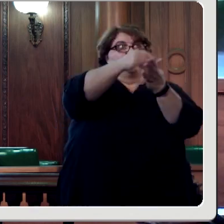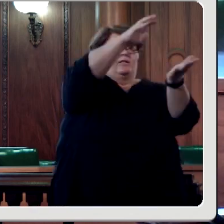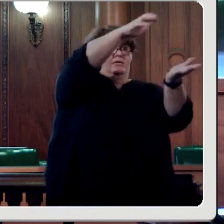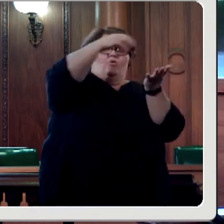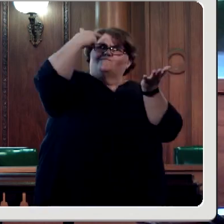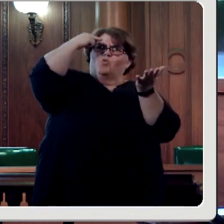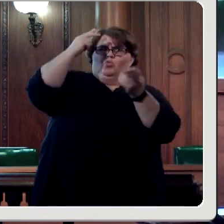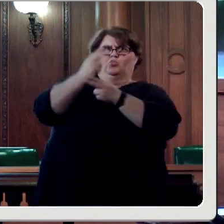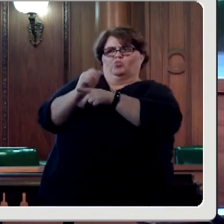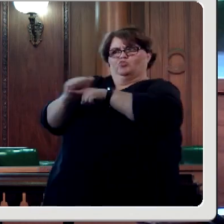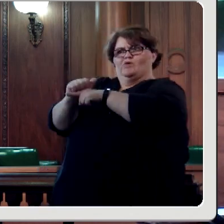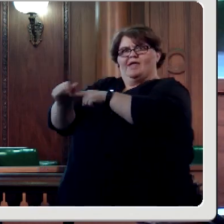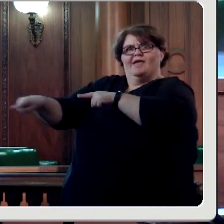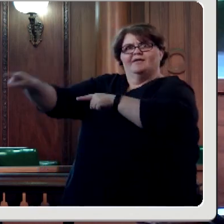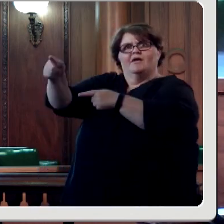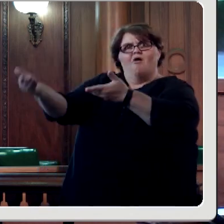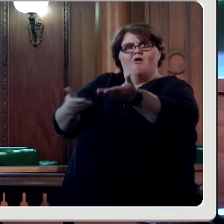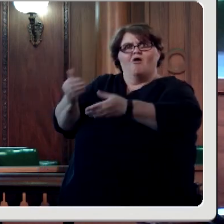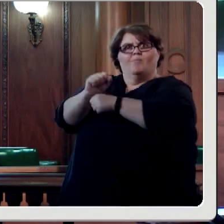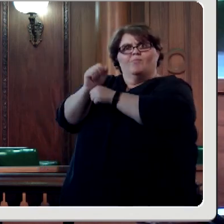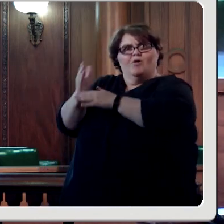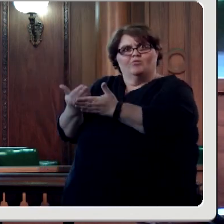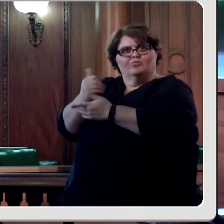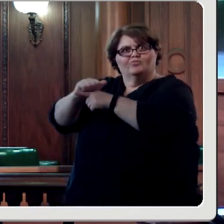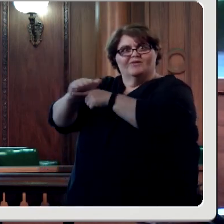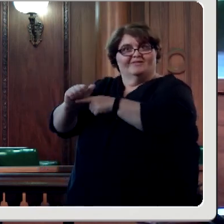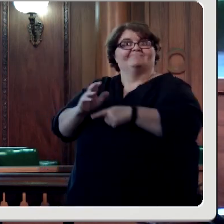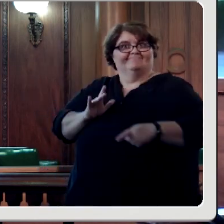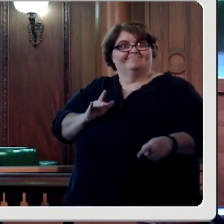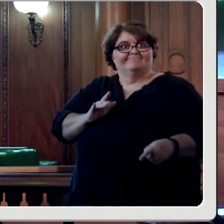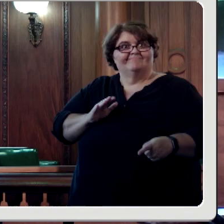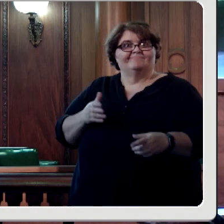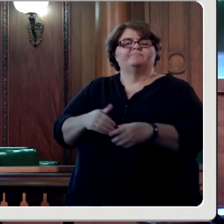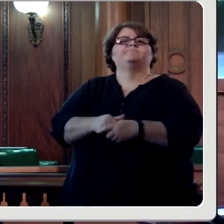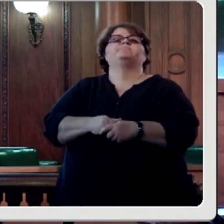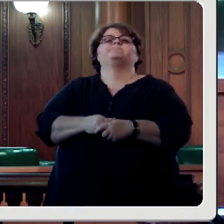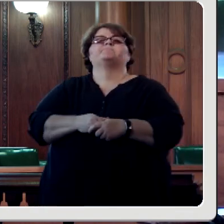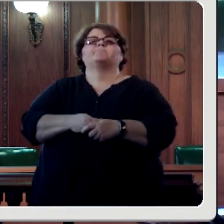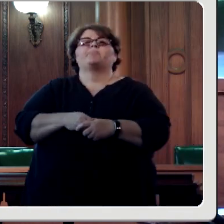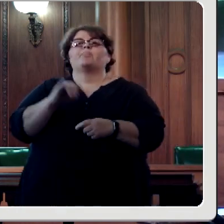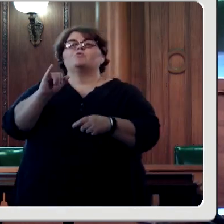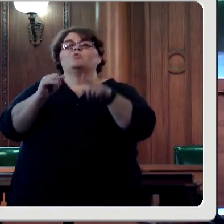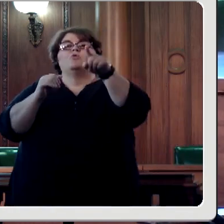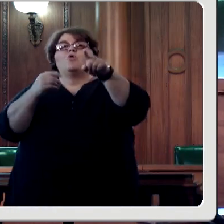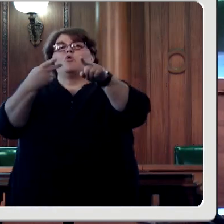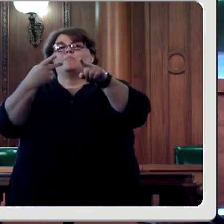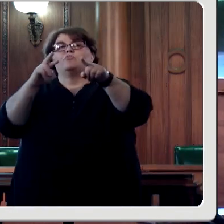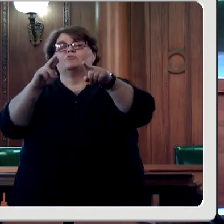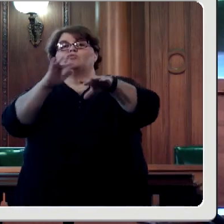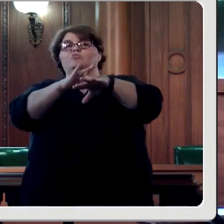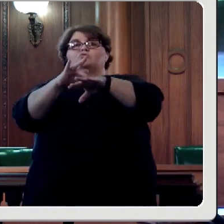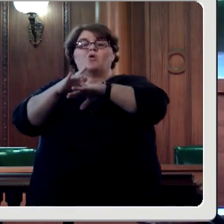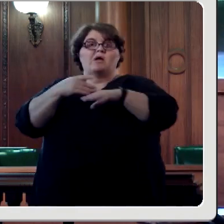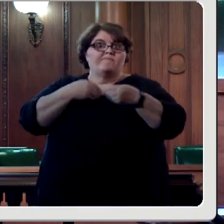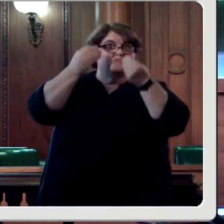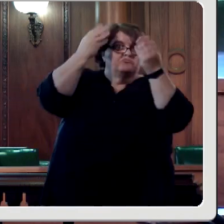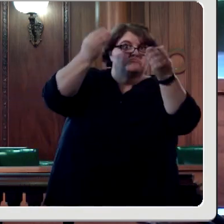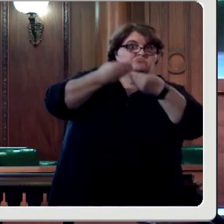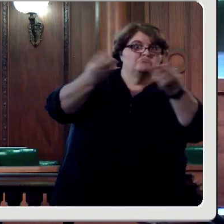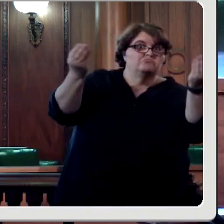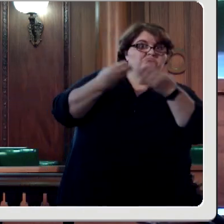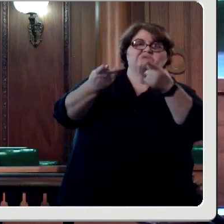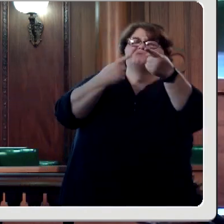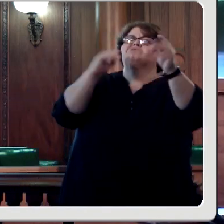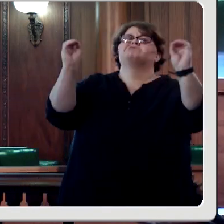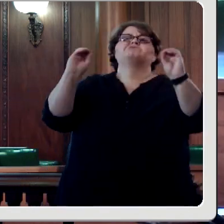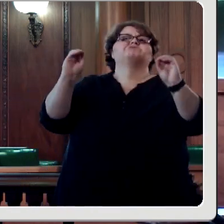me move into Dr. Roose from Mercy Medical Center to give